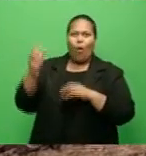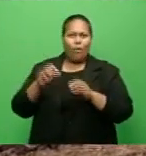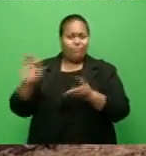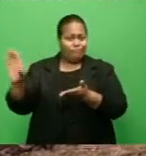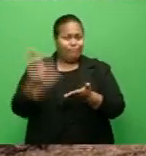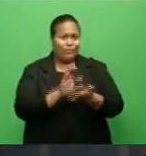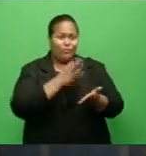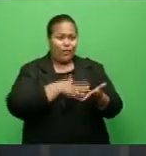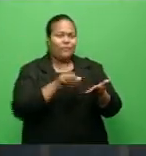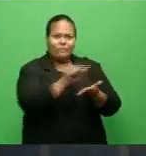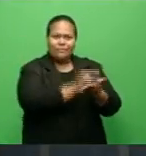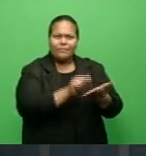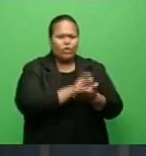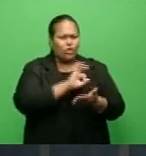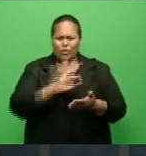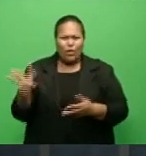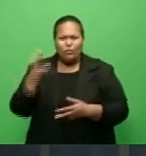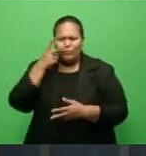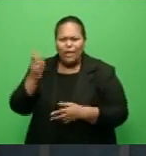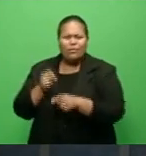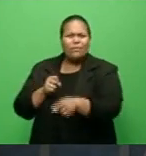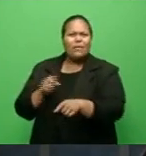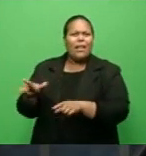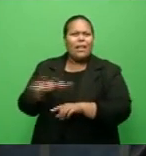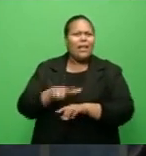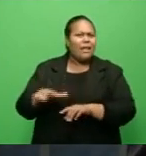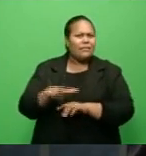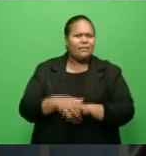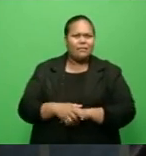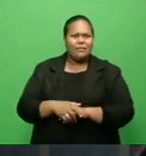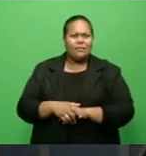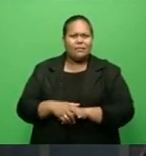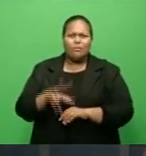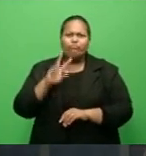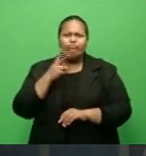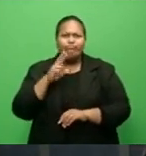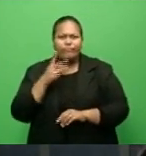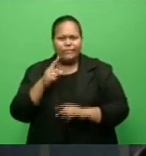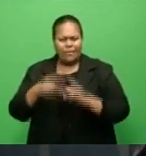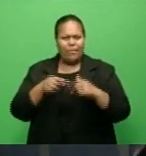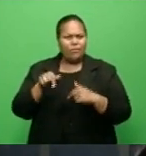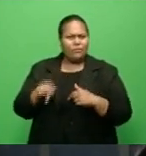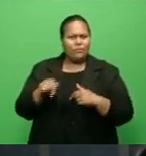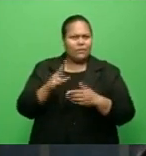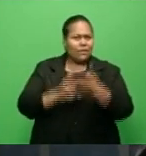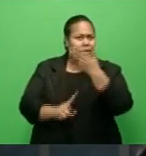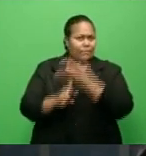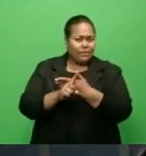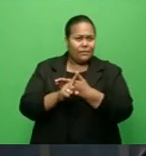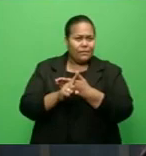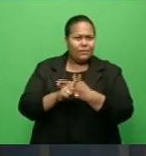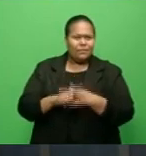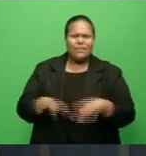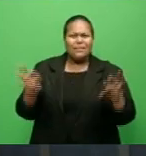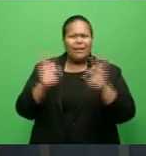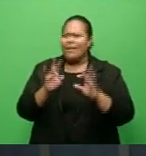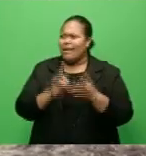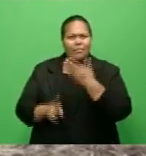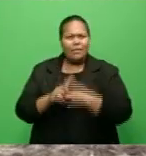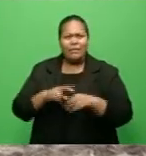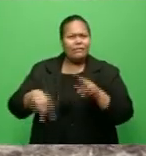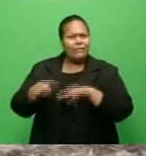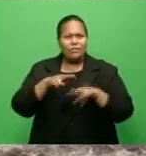land grab. There's also been a wide misconception of a land grab through the land bank. There is no such thing happening in Fiji. There is no land